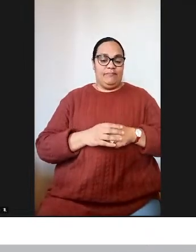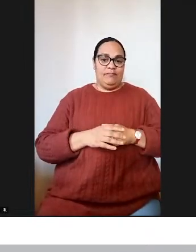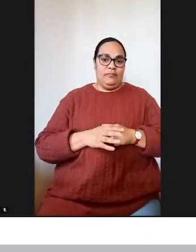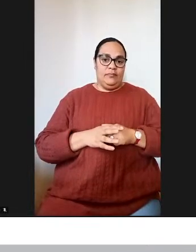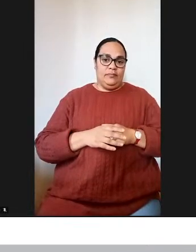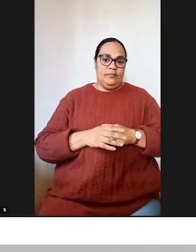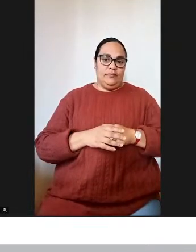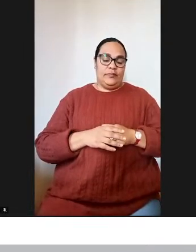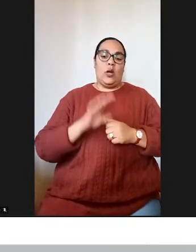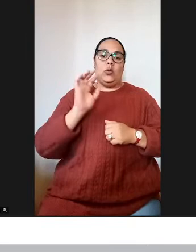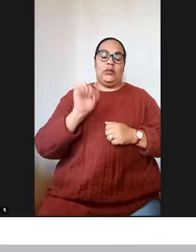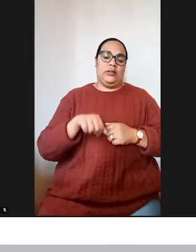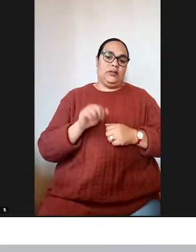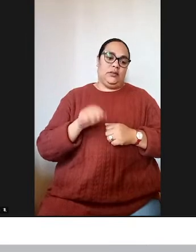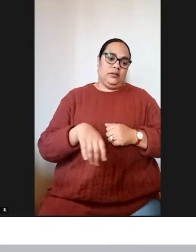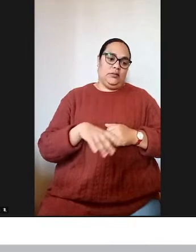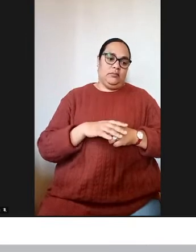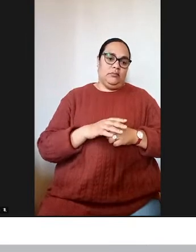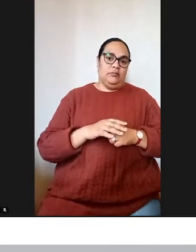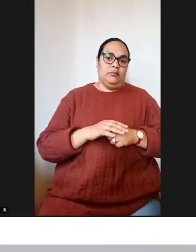Oh, yes, yes.